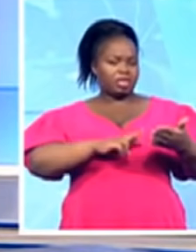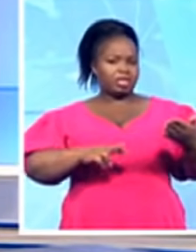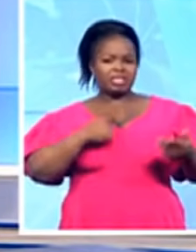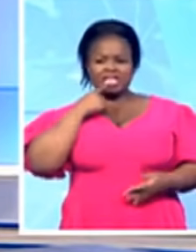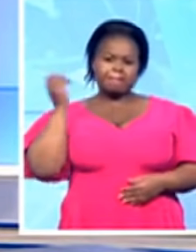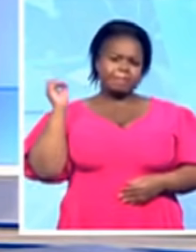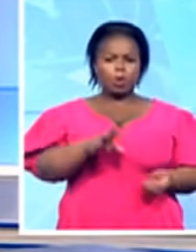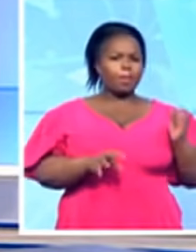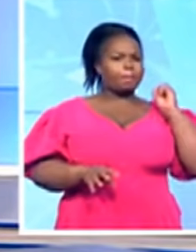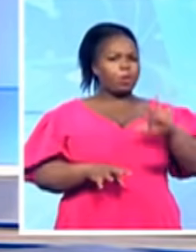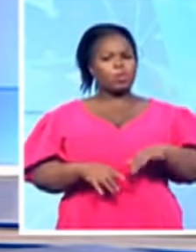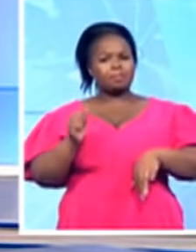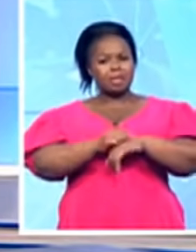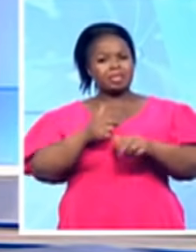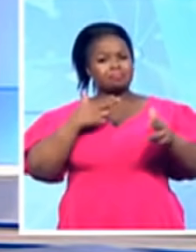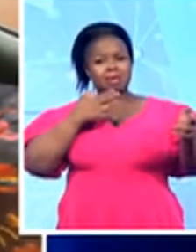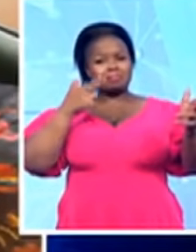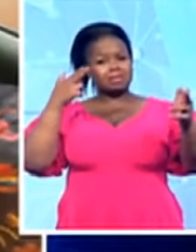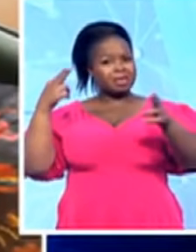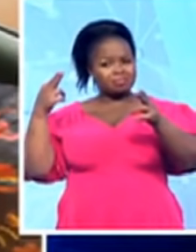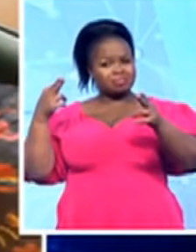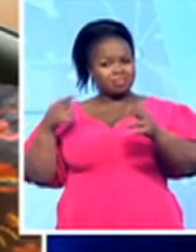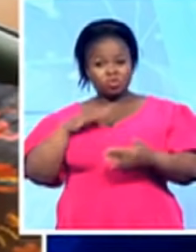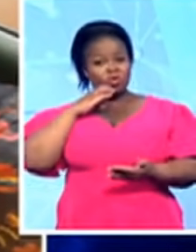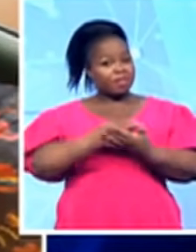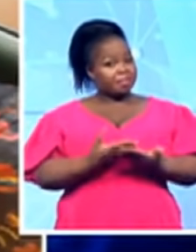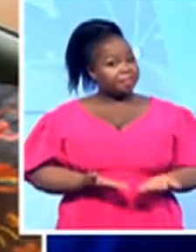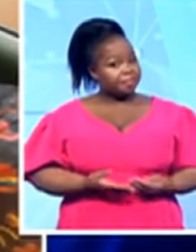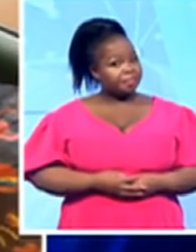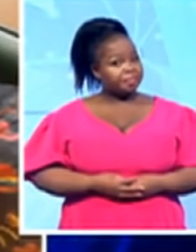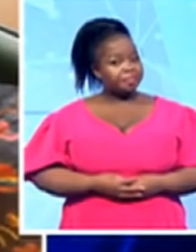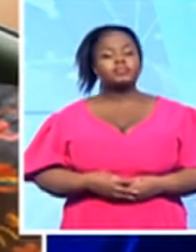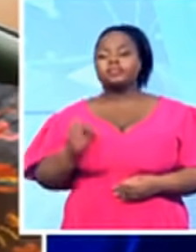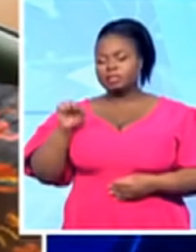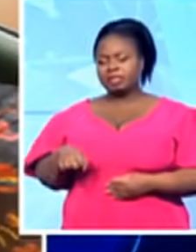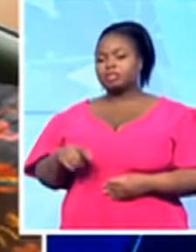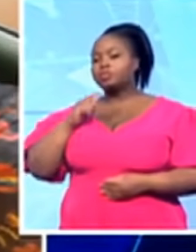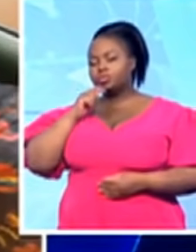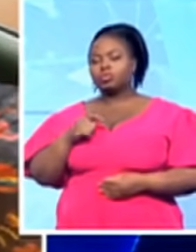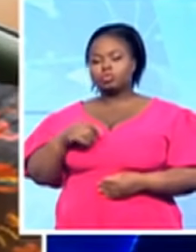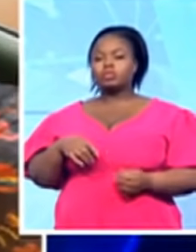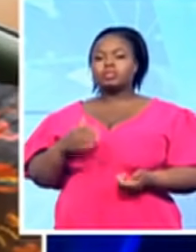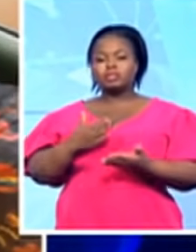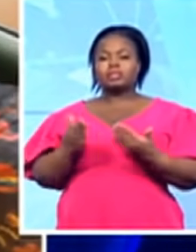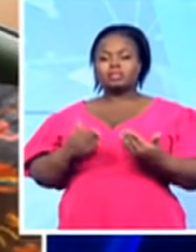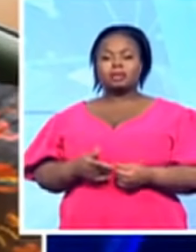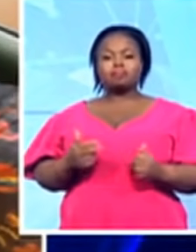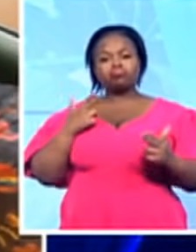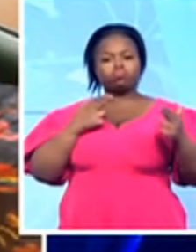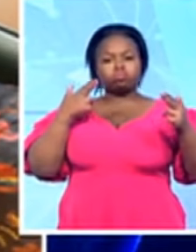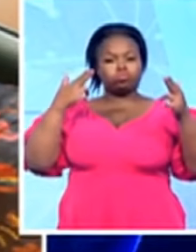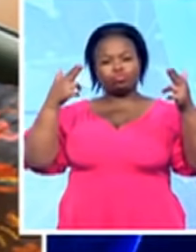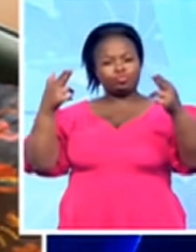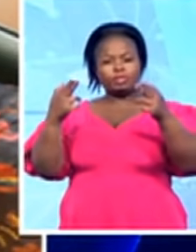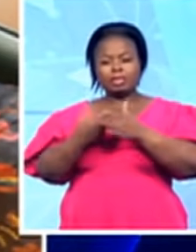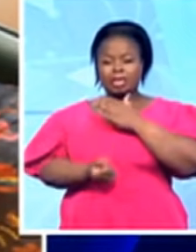gunshots. Can you confirm this? Yes, there were reports of gunfire and stone throwing that was happening at the plaza, as well as tires